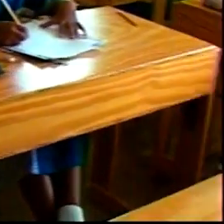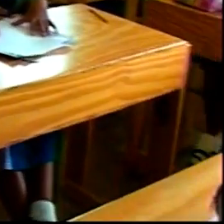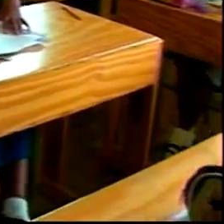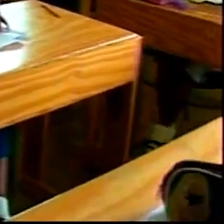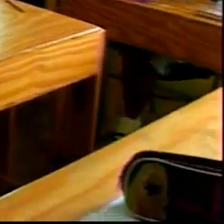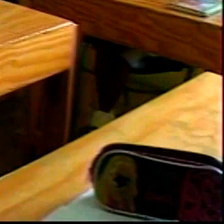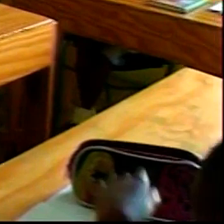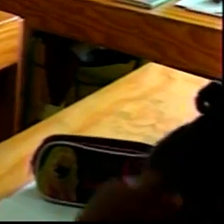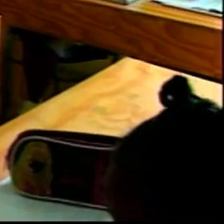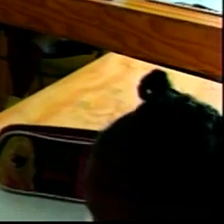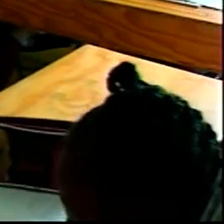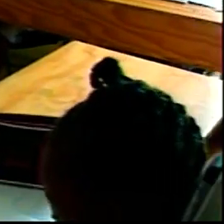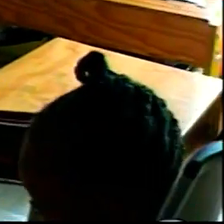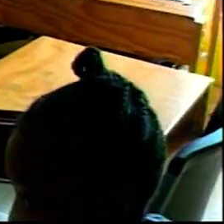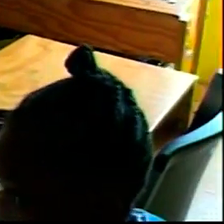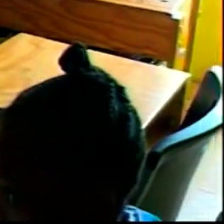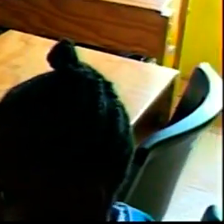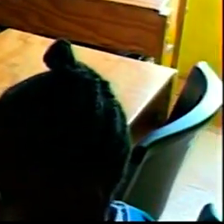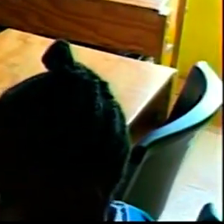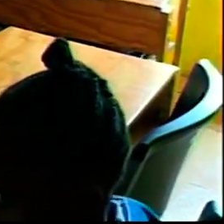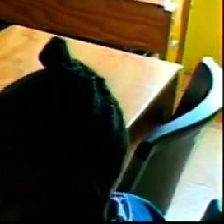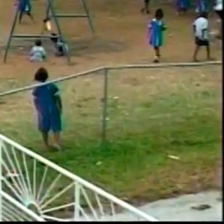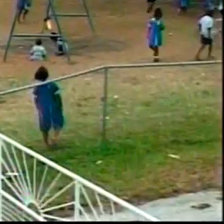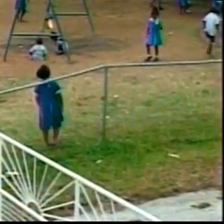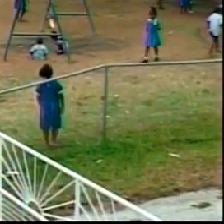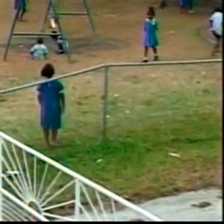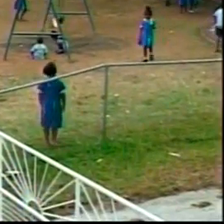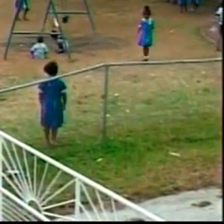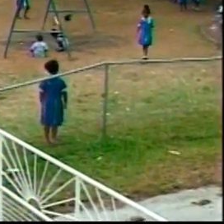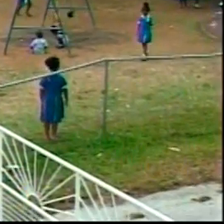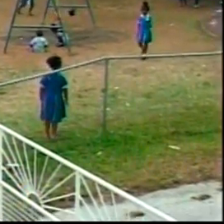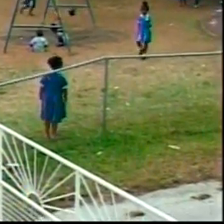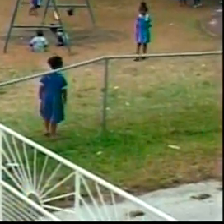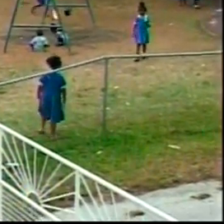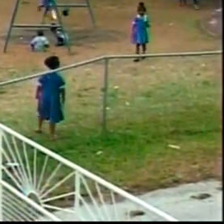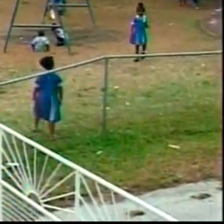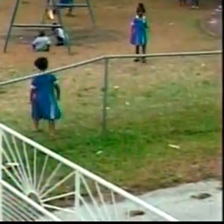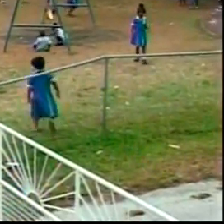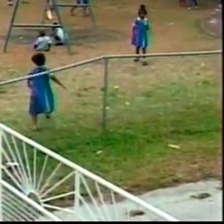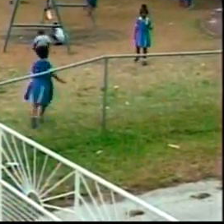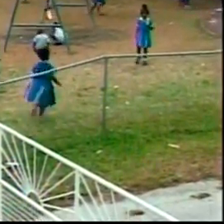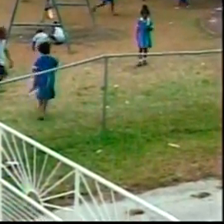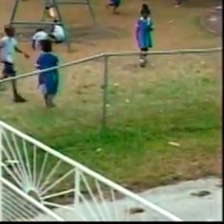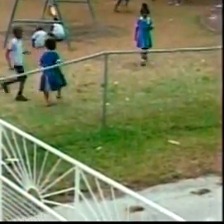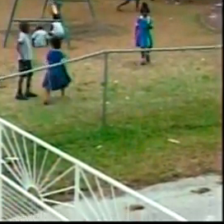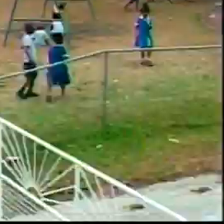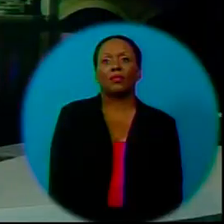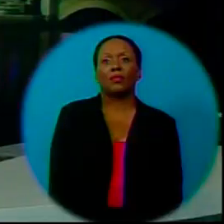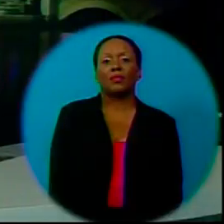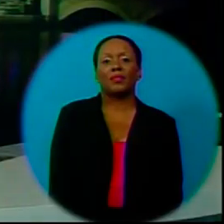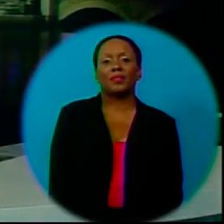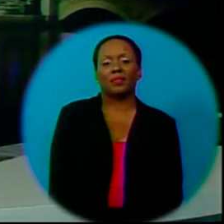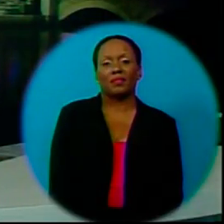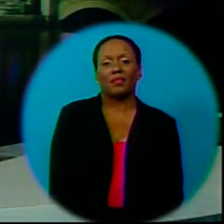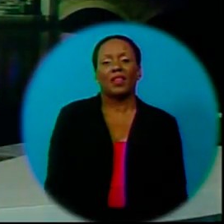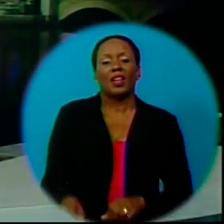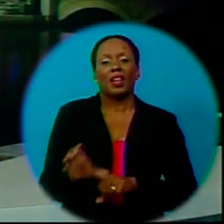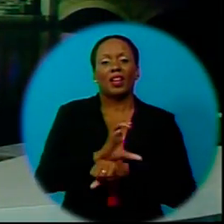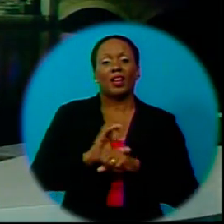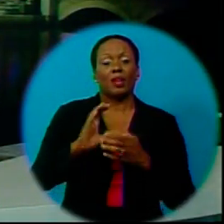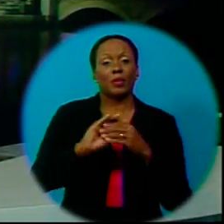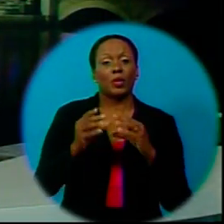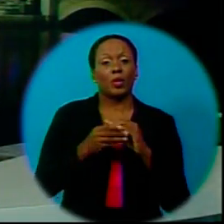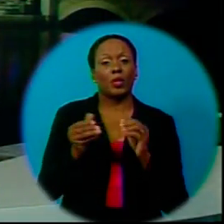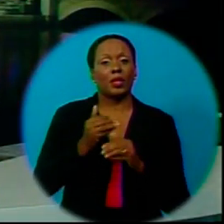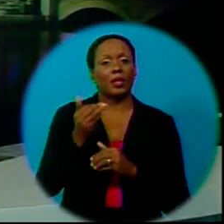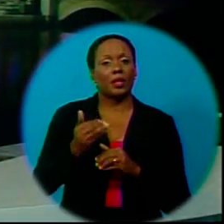of 73 students and 95 in the preschool and nursery sections. And still to come, a look